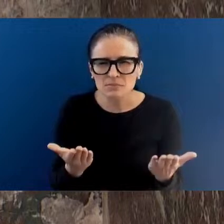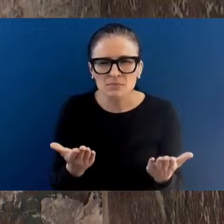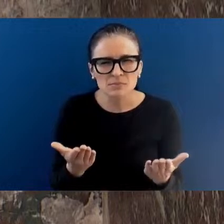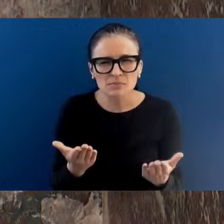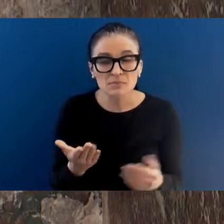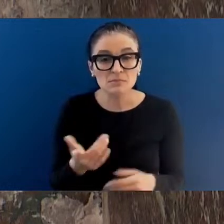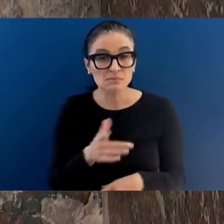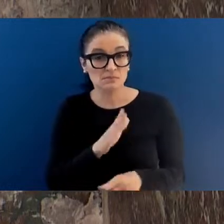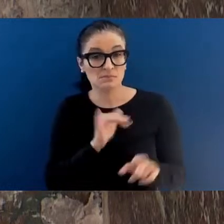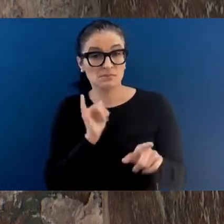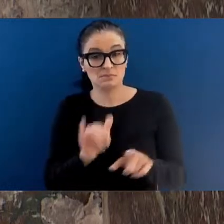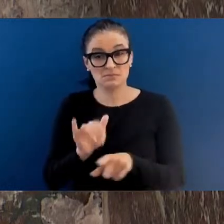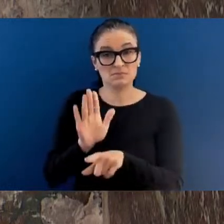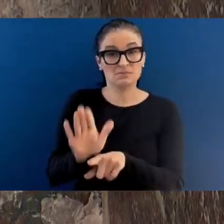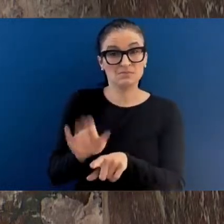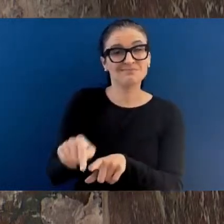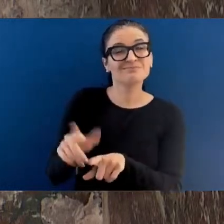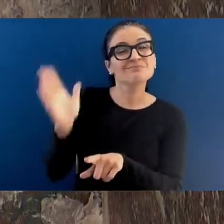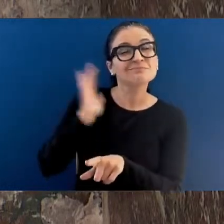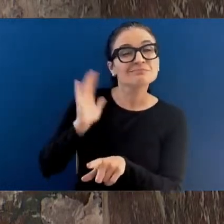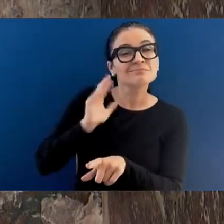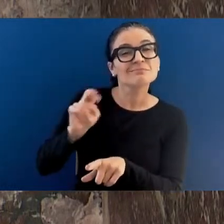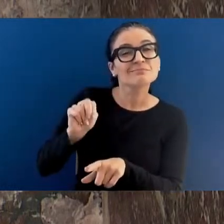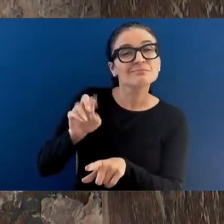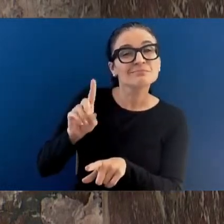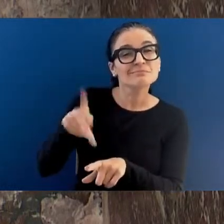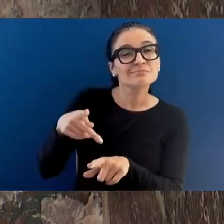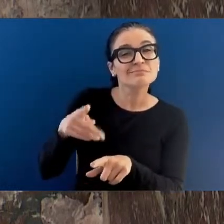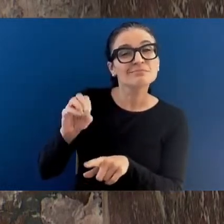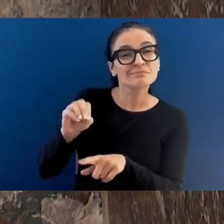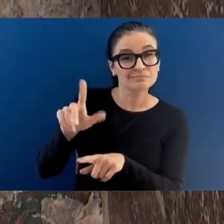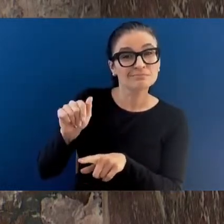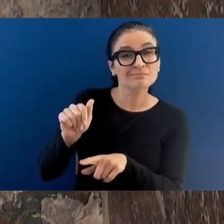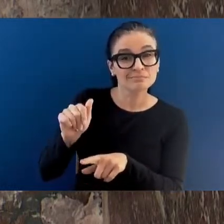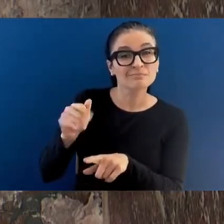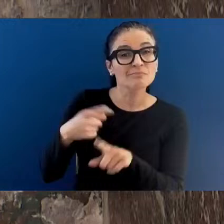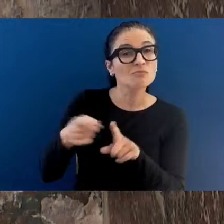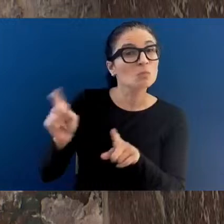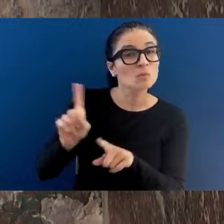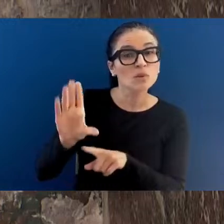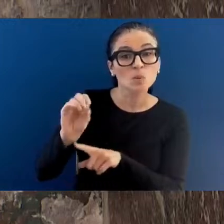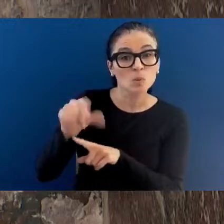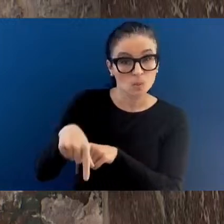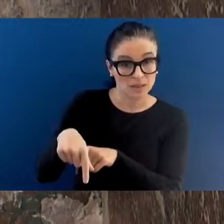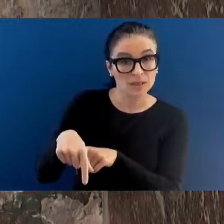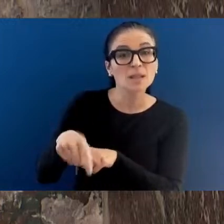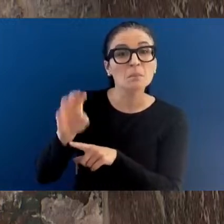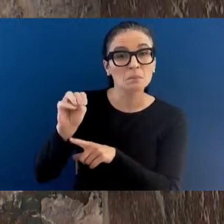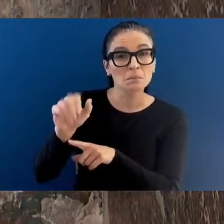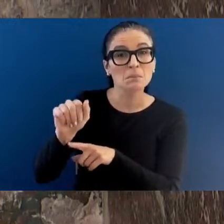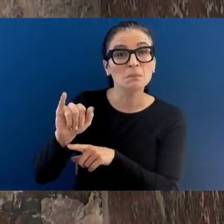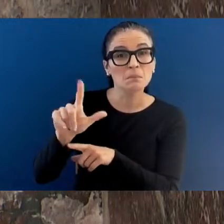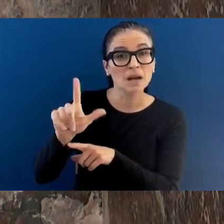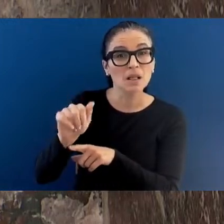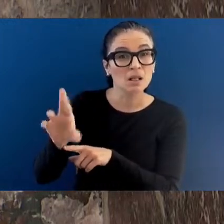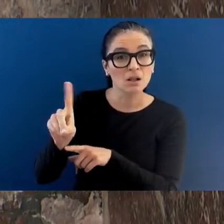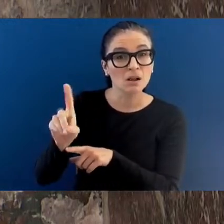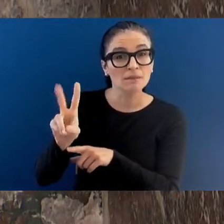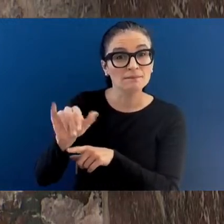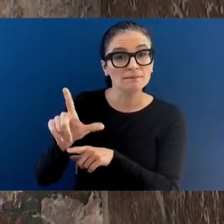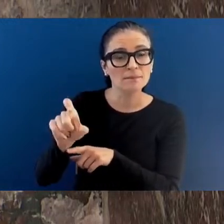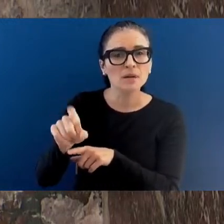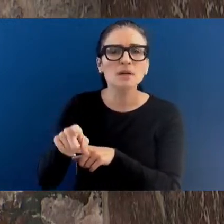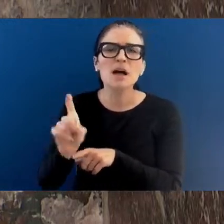was forced to resign by this Premier. When given the chance to show leadership